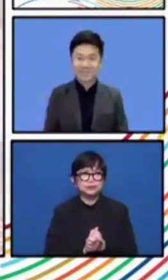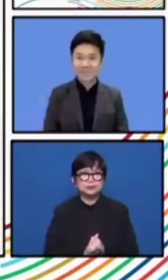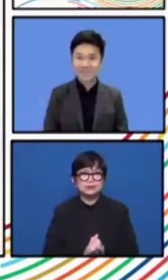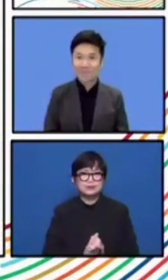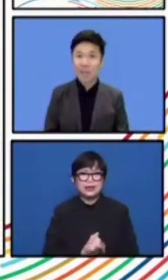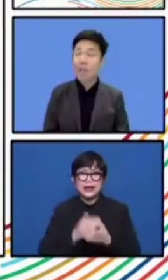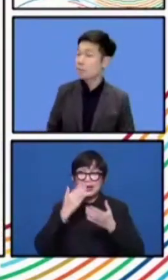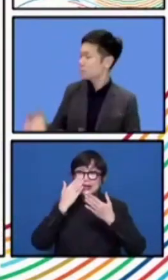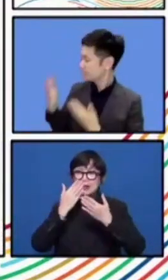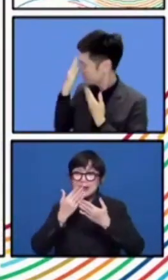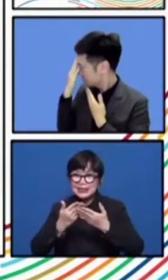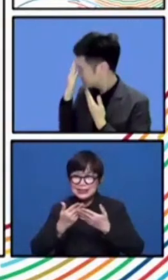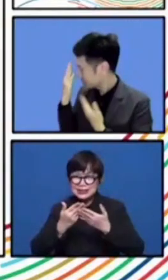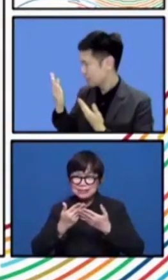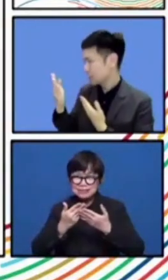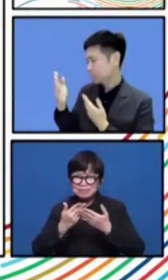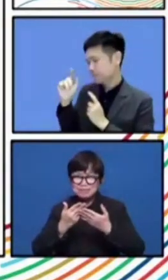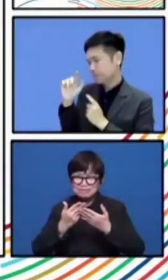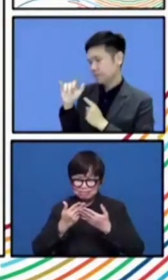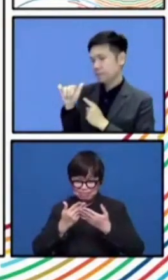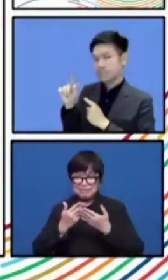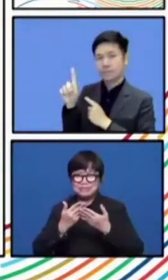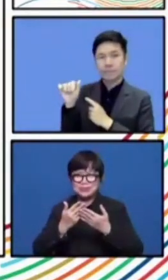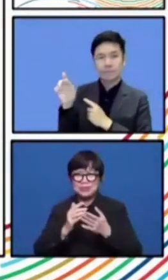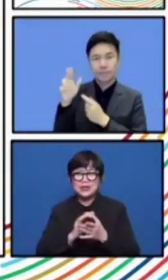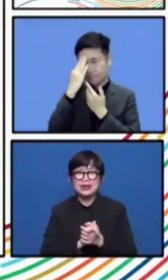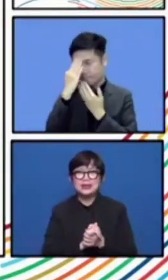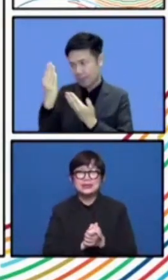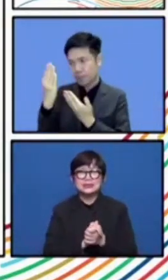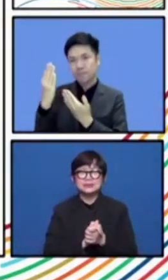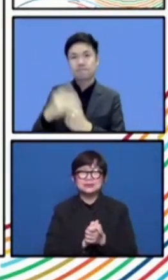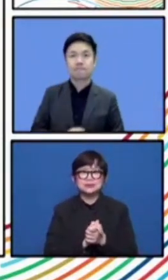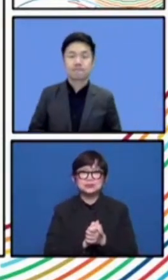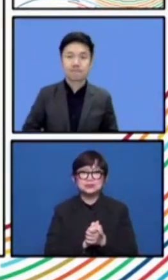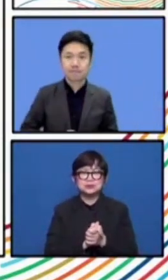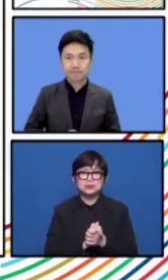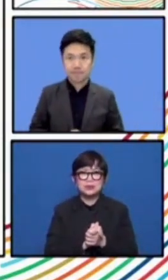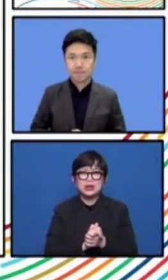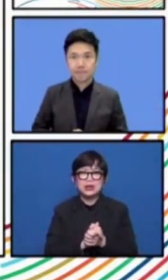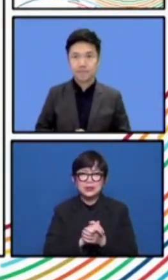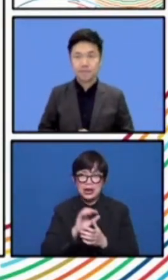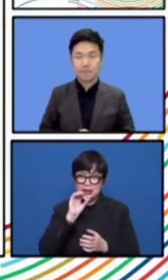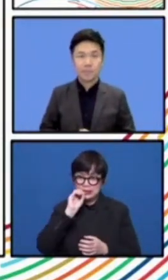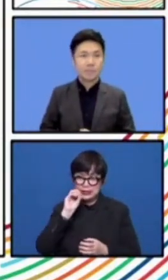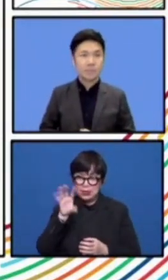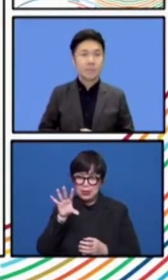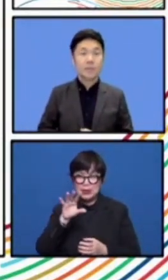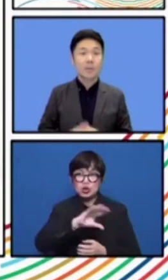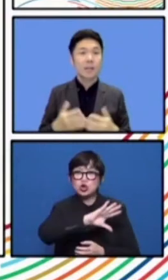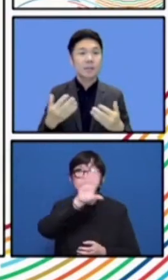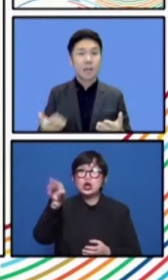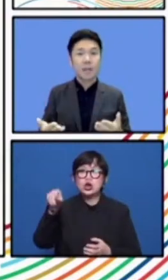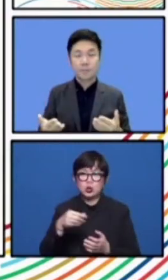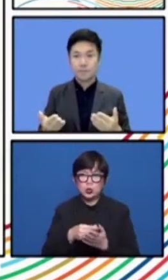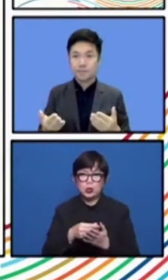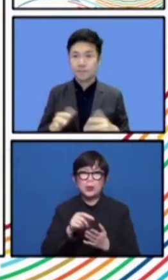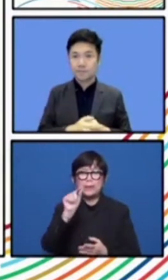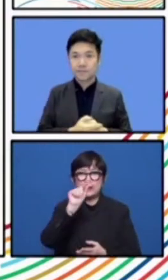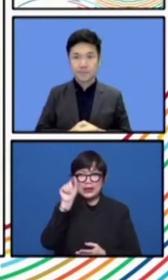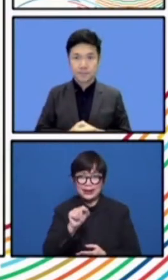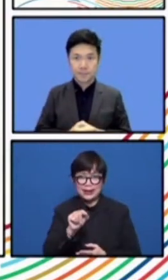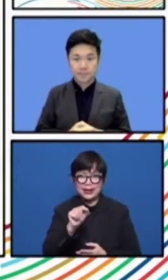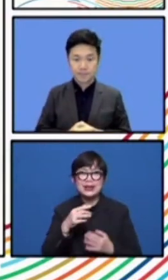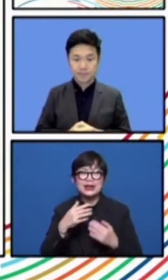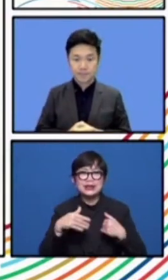for those that overview of the elements I'd now like to move to uh Miss